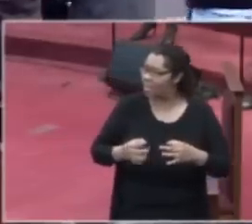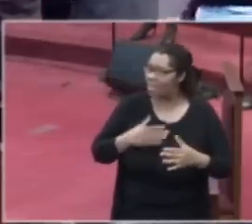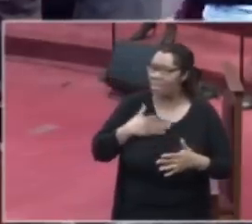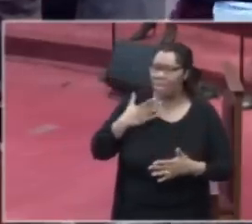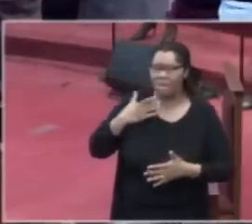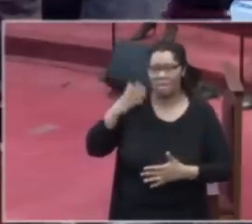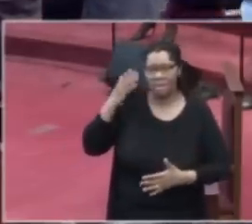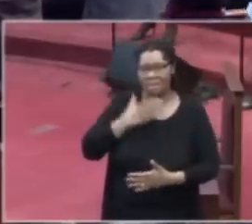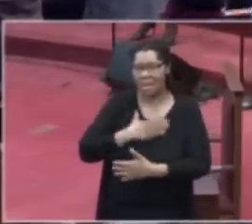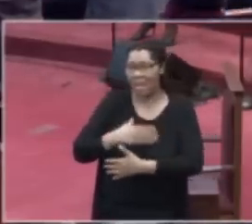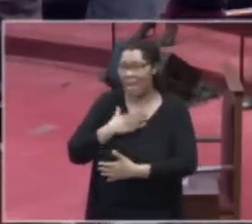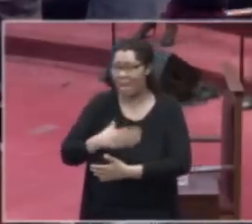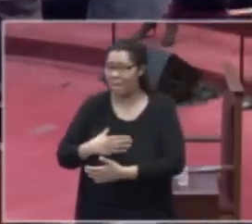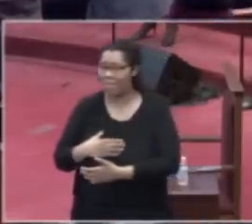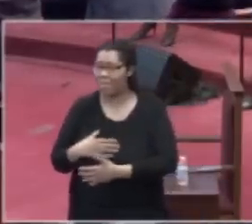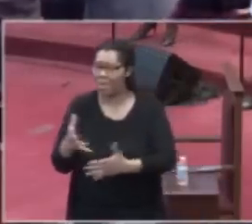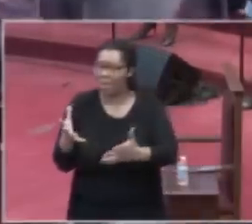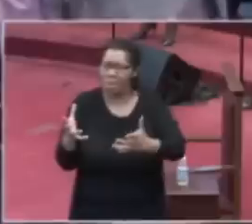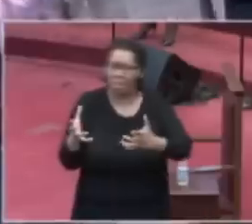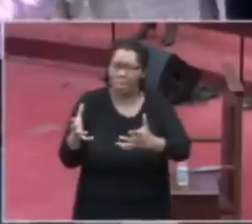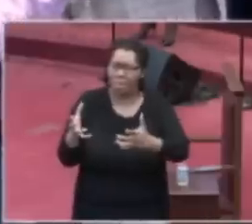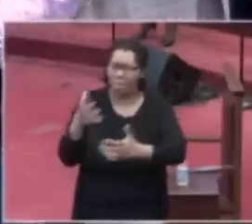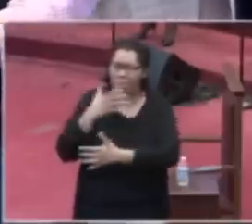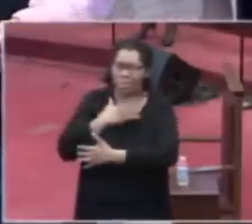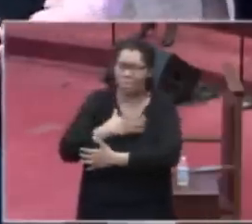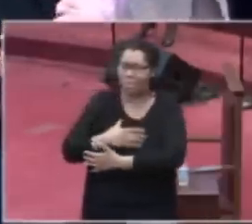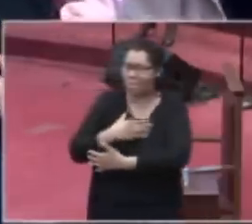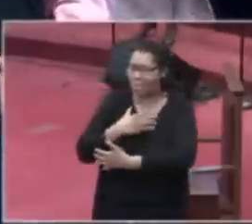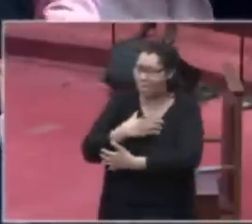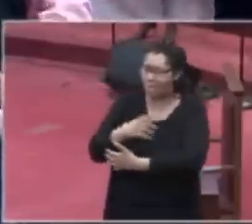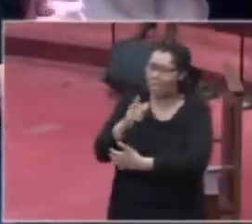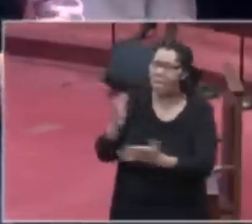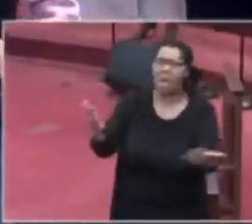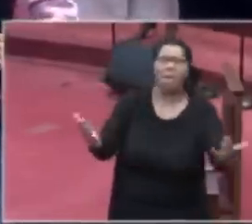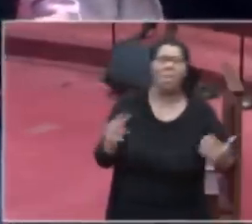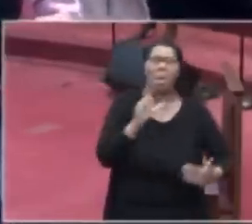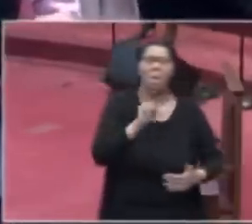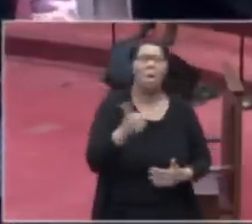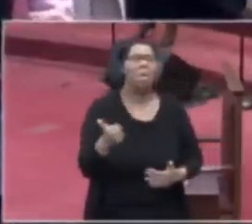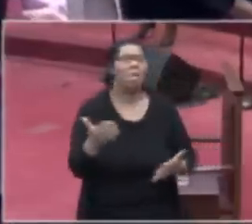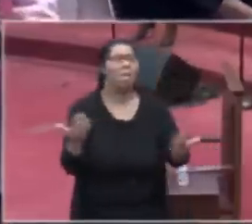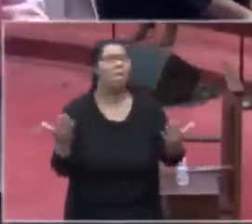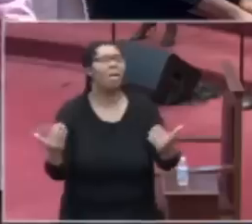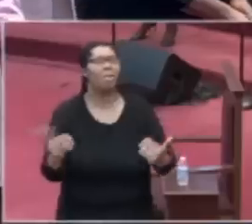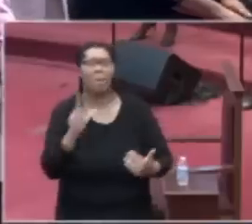Hallelujah. Passionately. Come on, who else, who else, who else, who else?